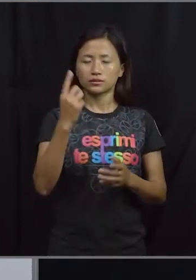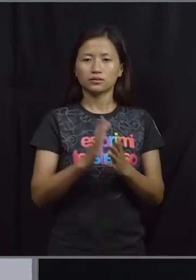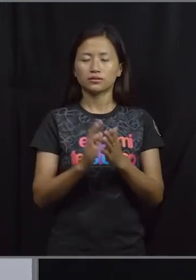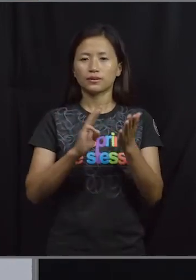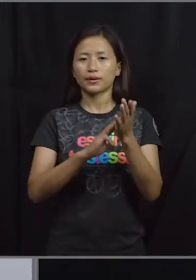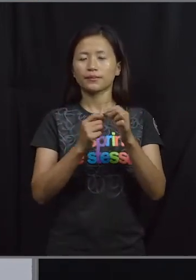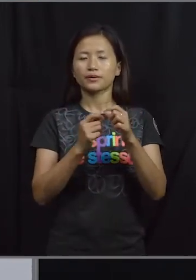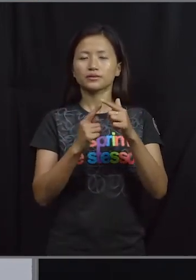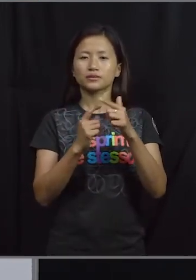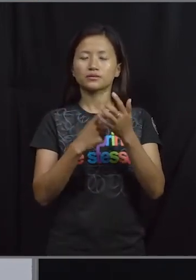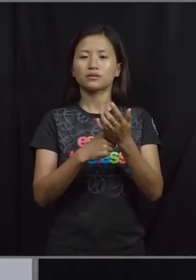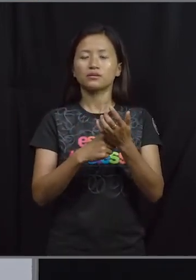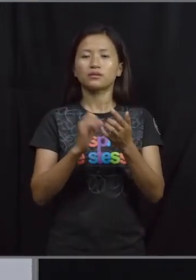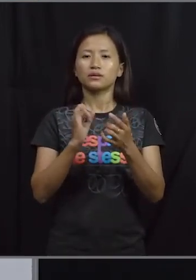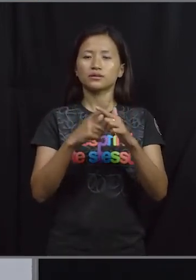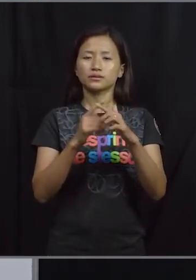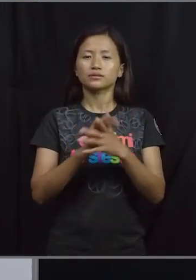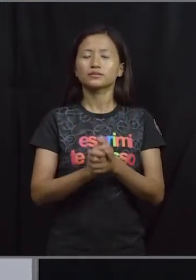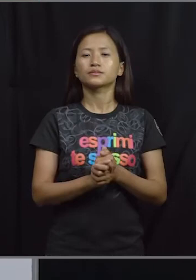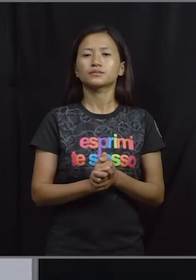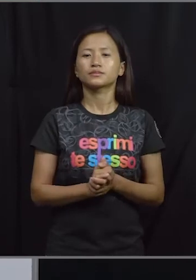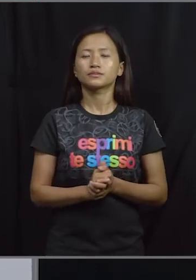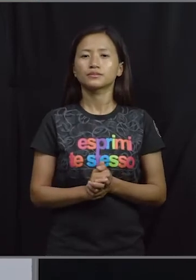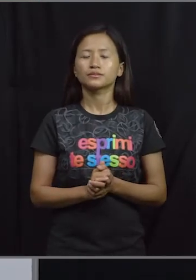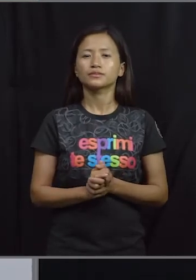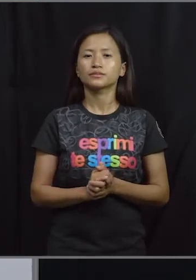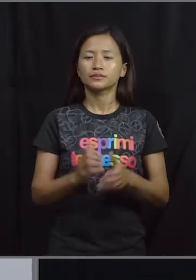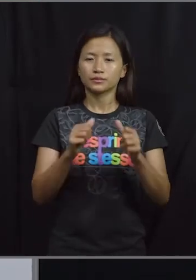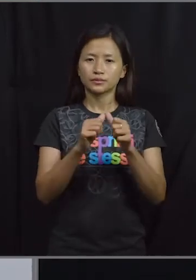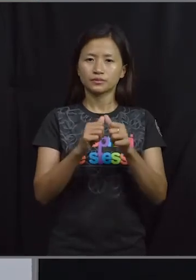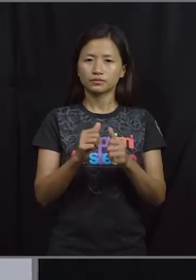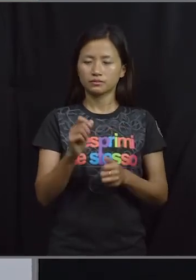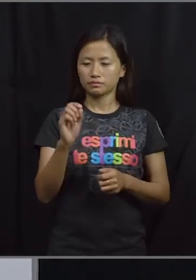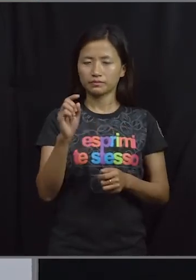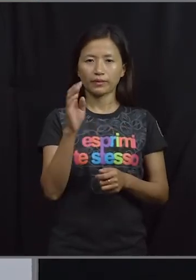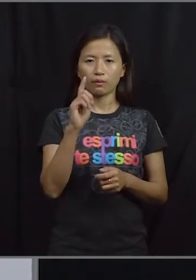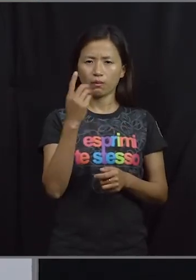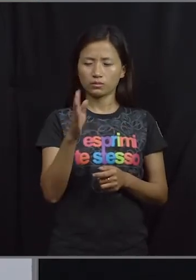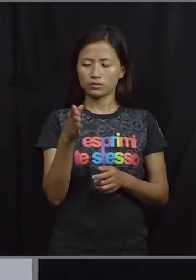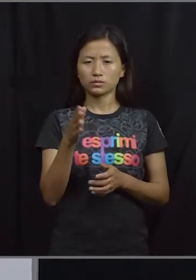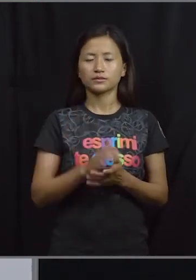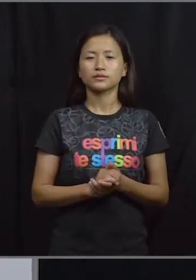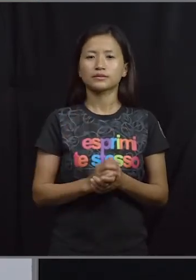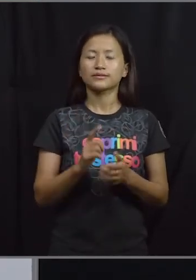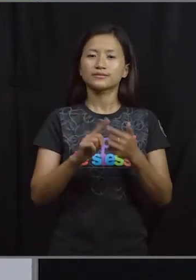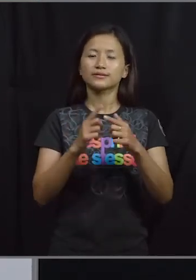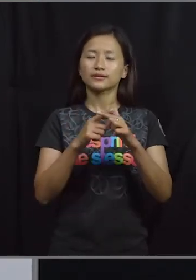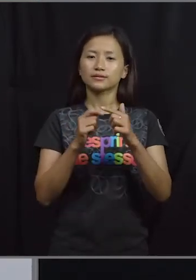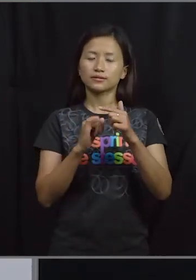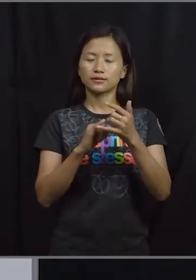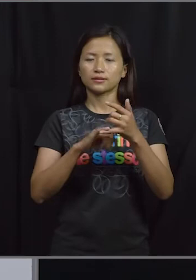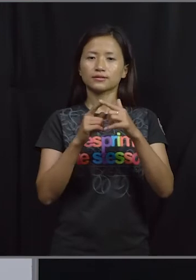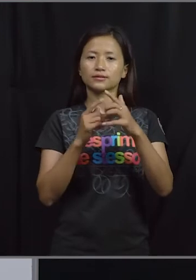Okay, if A is non-singular, then the inverse exists. That is, it is